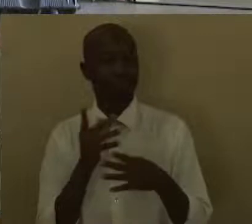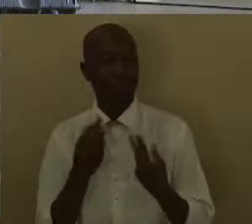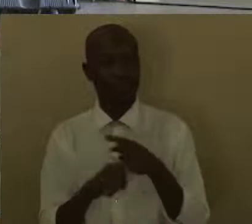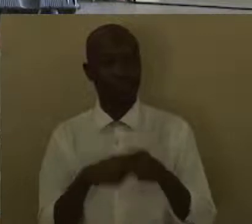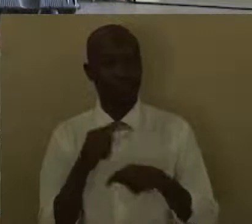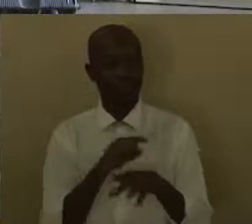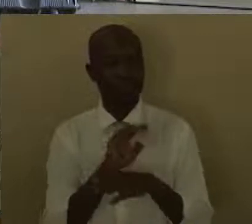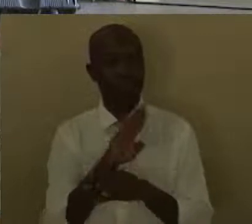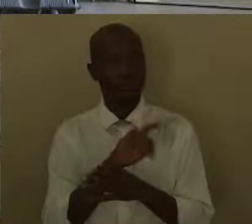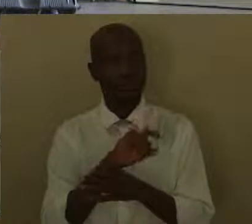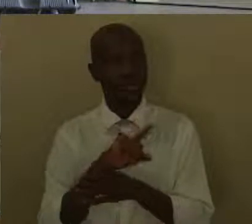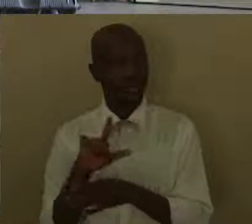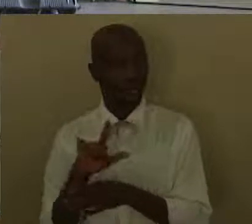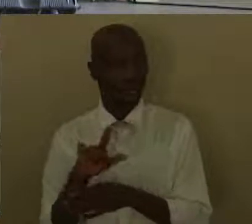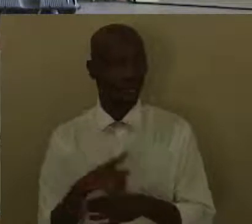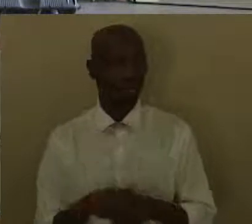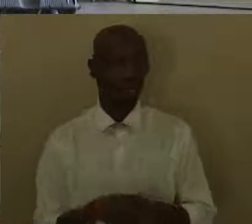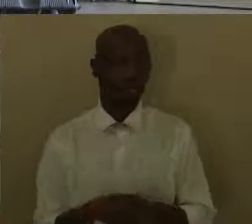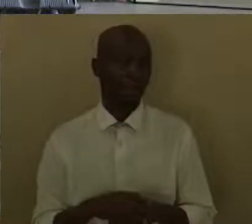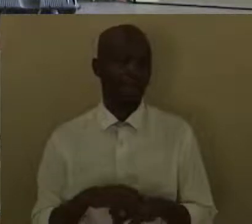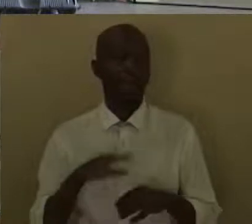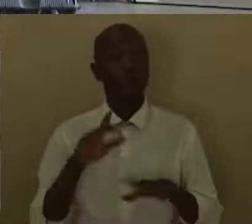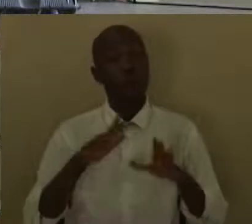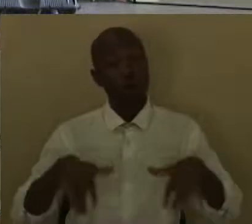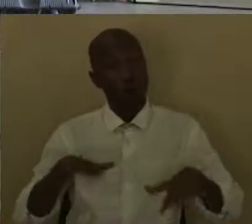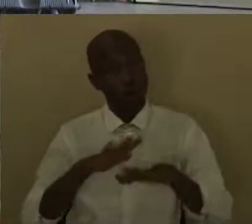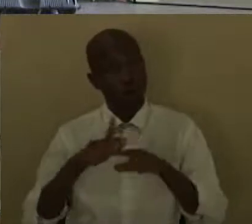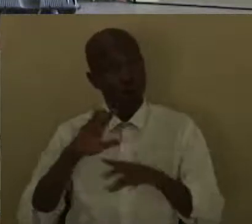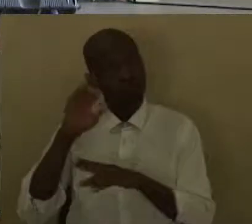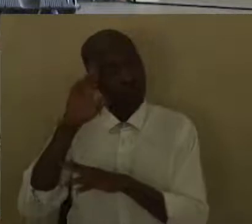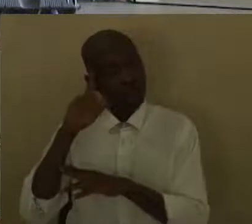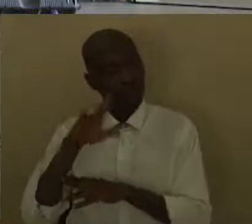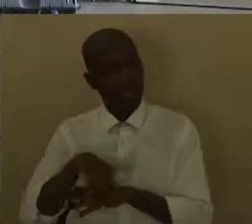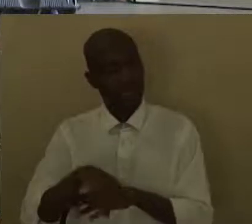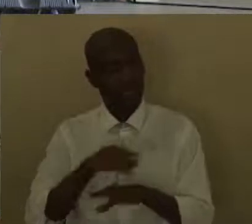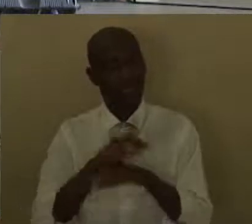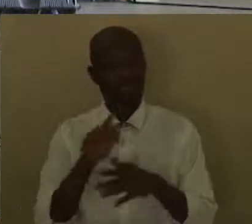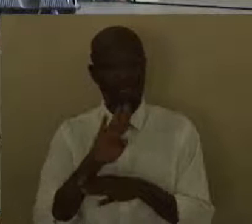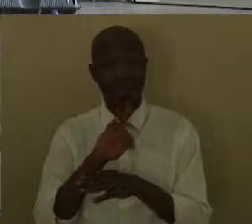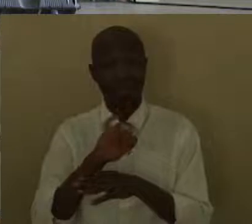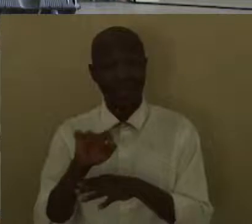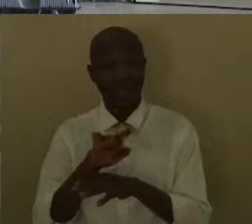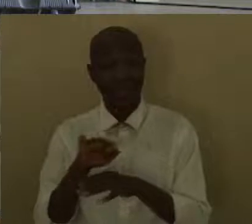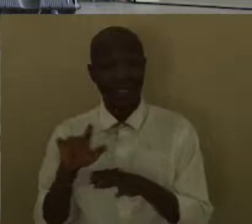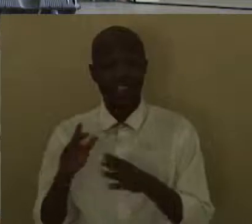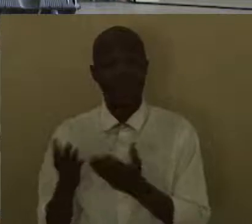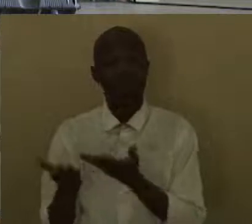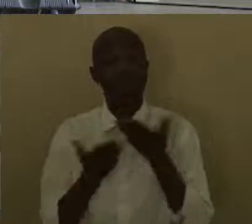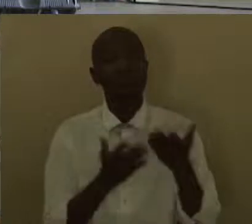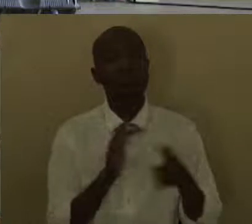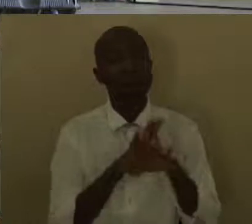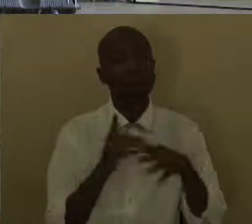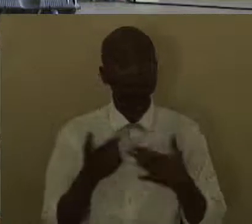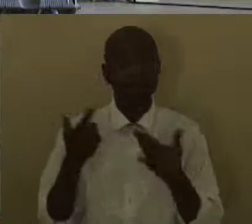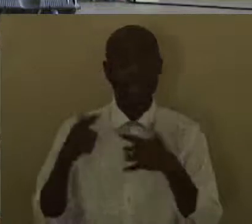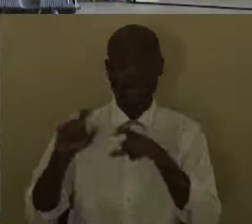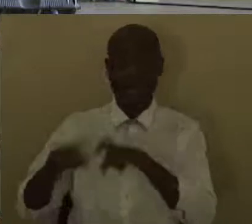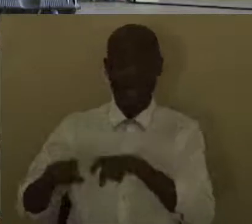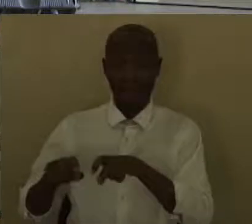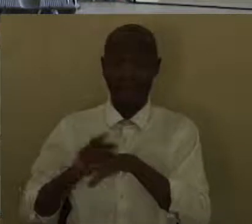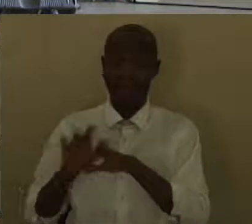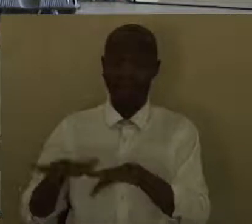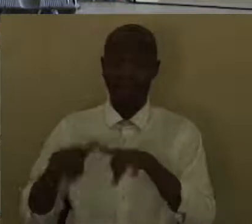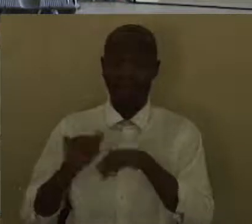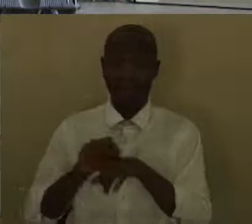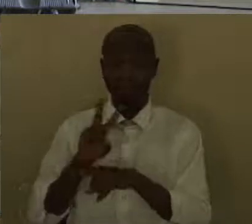bill. You will all remember that this bill was introduced to the National Assembly in August of